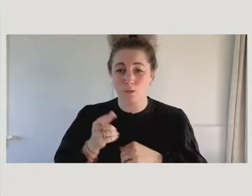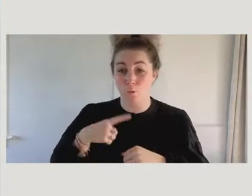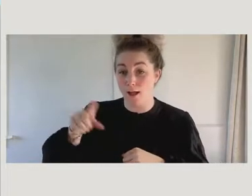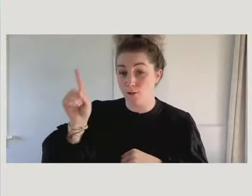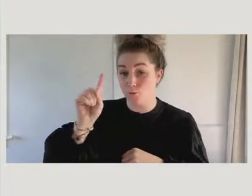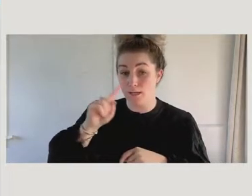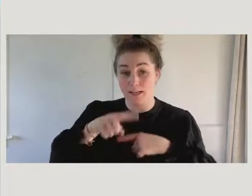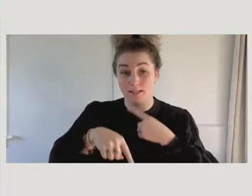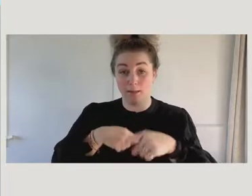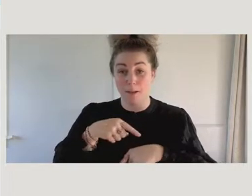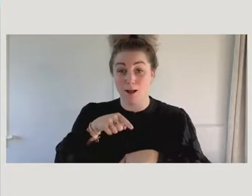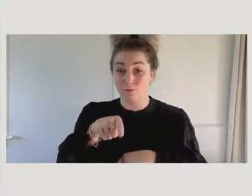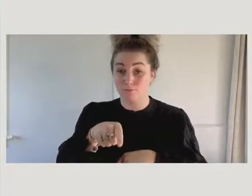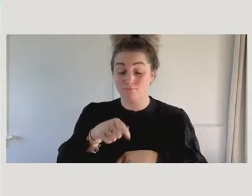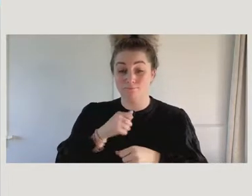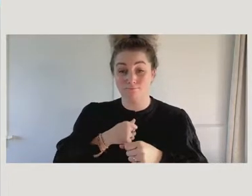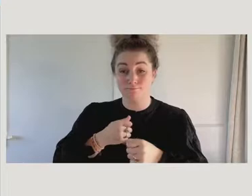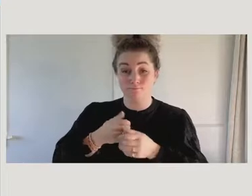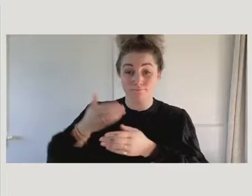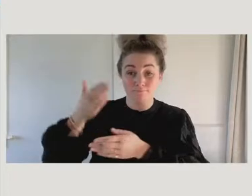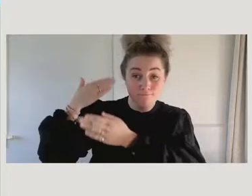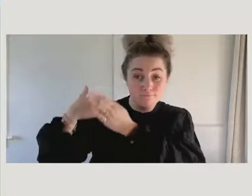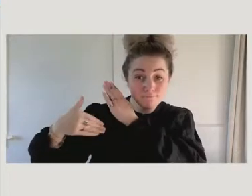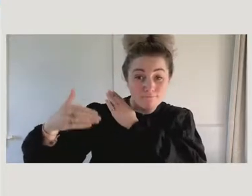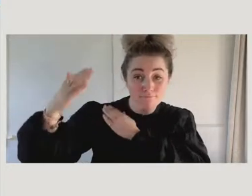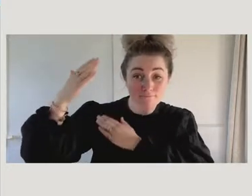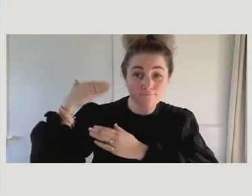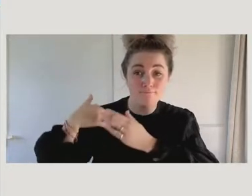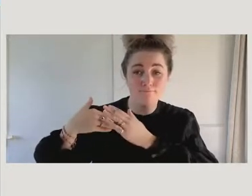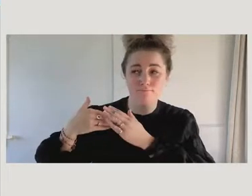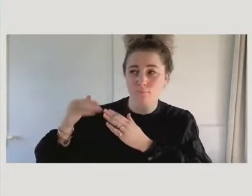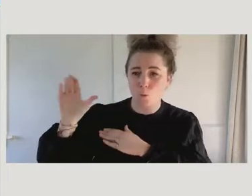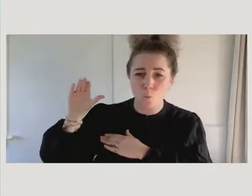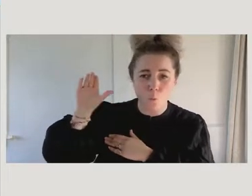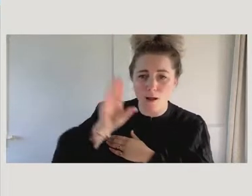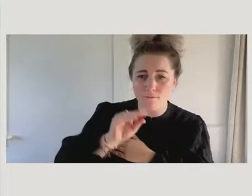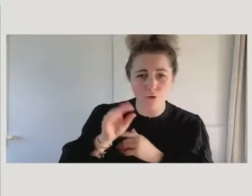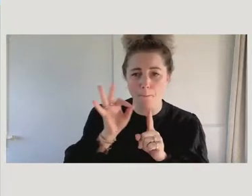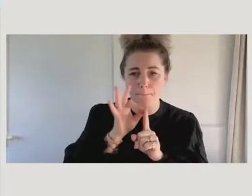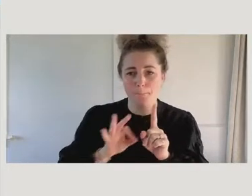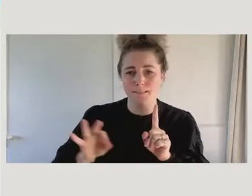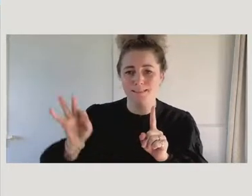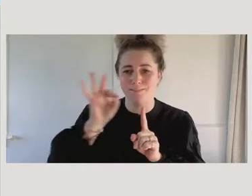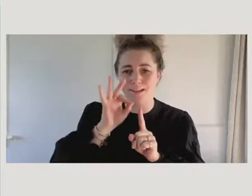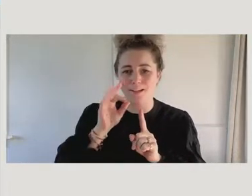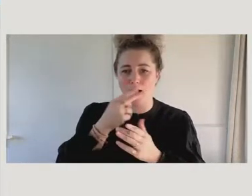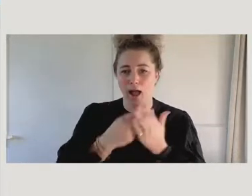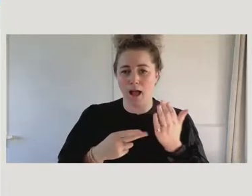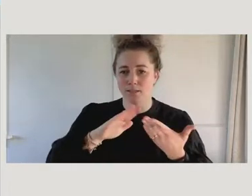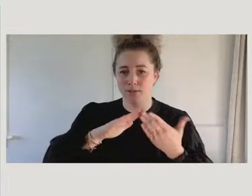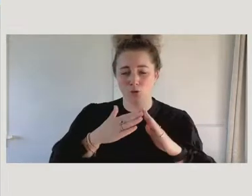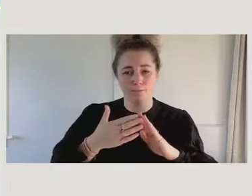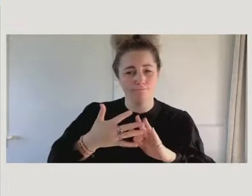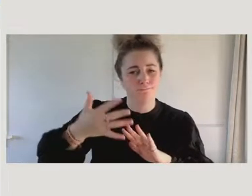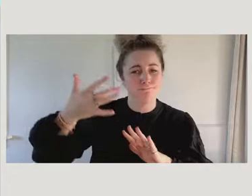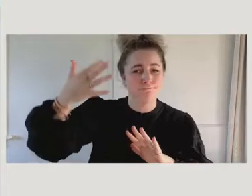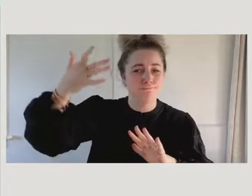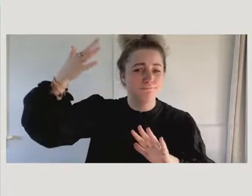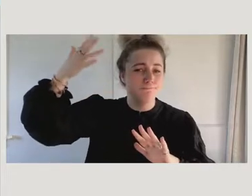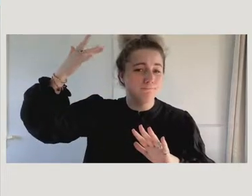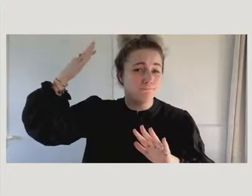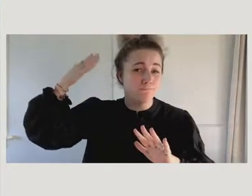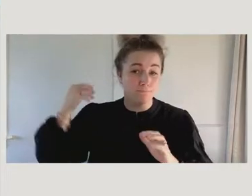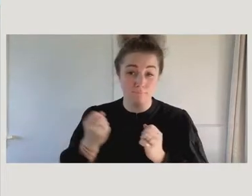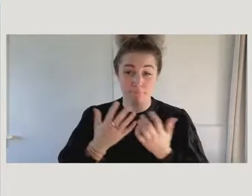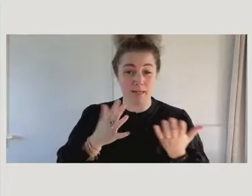is about the laugher the whakapapa the Senate of our Pacific Arts Community it goes back many many years many are not